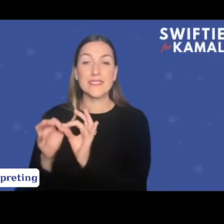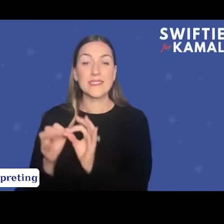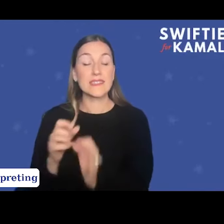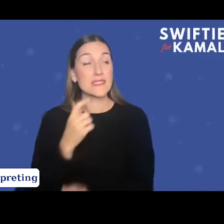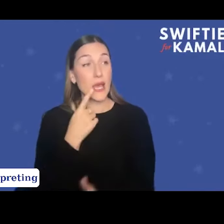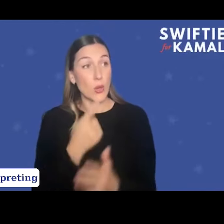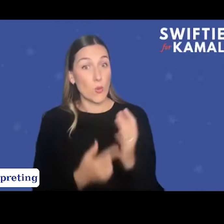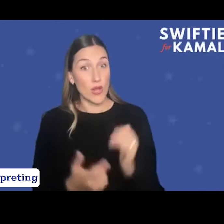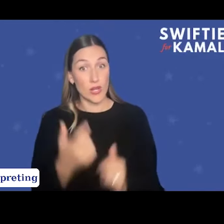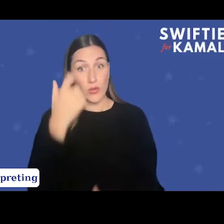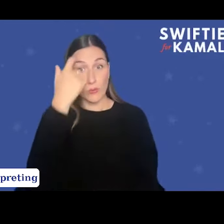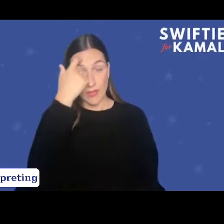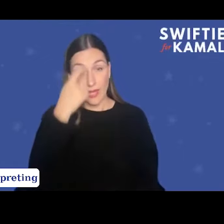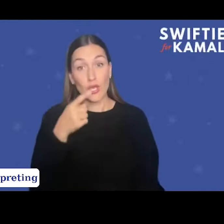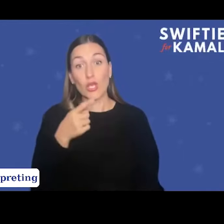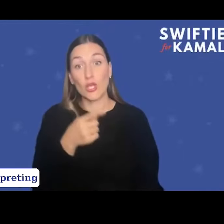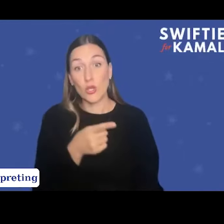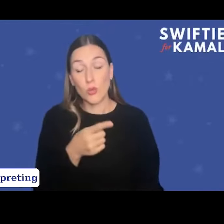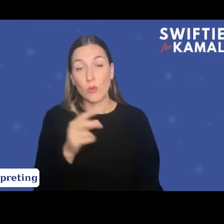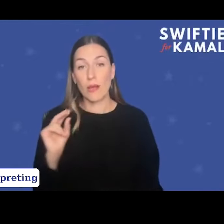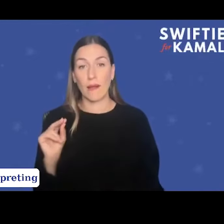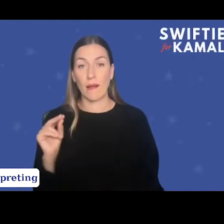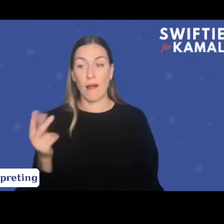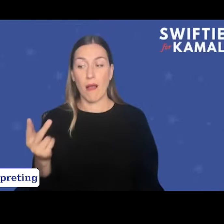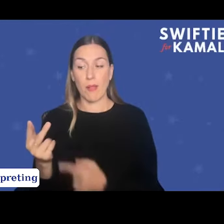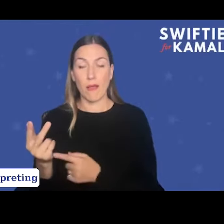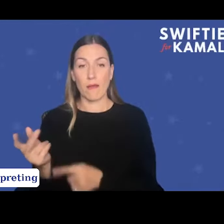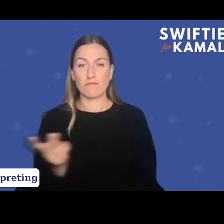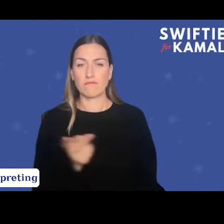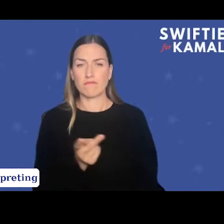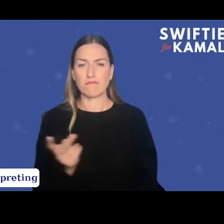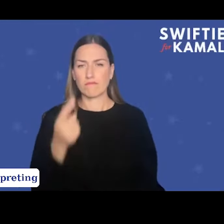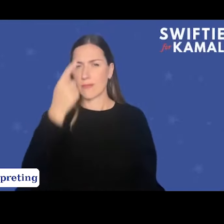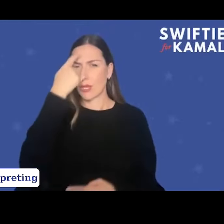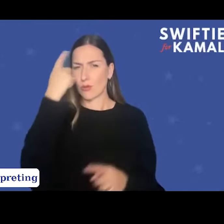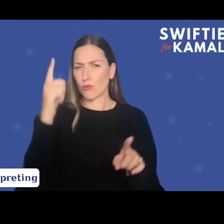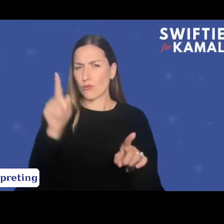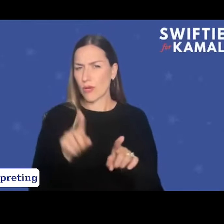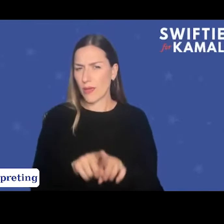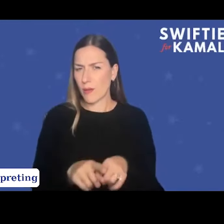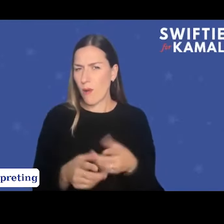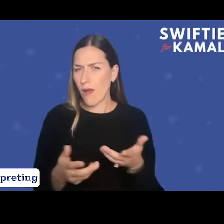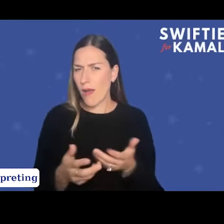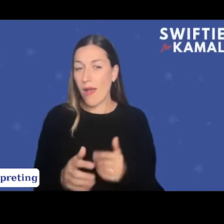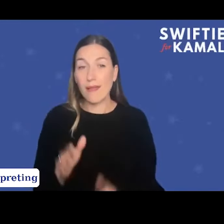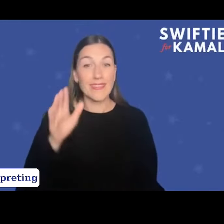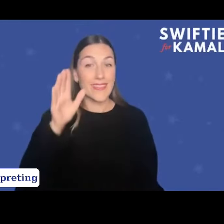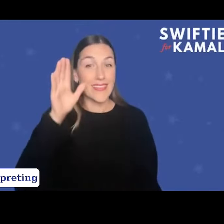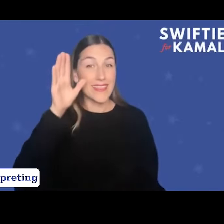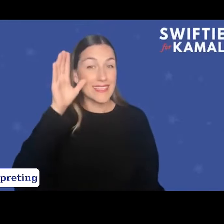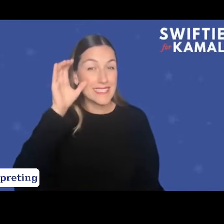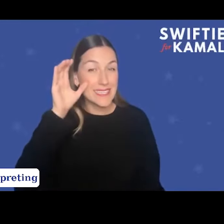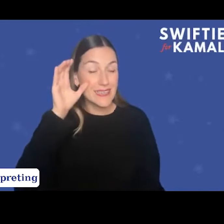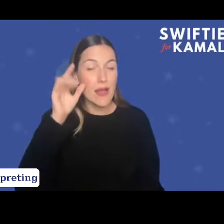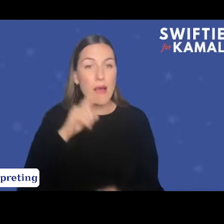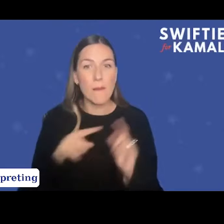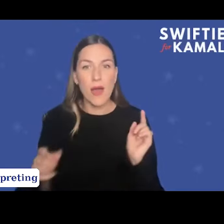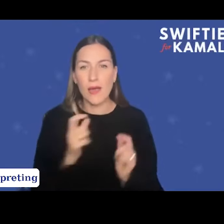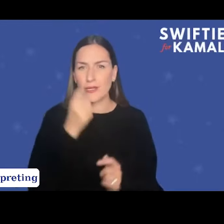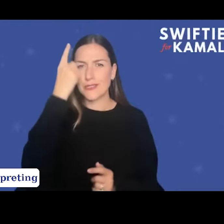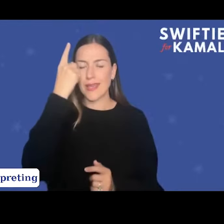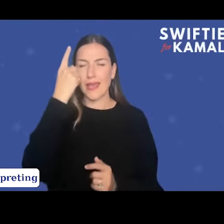what do you think you and Kamala might agree on? And then you listen, but you see how